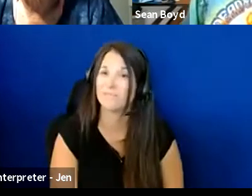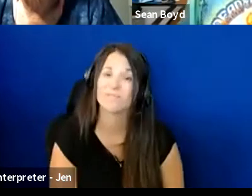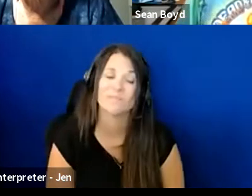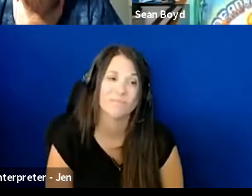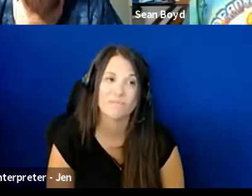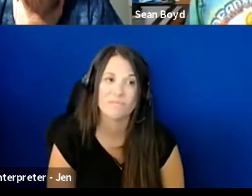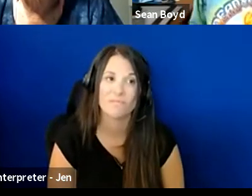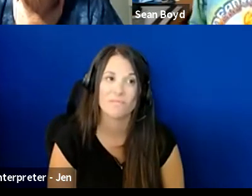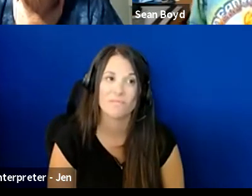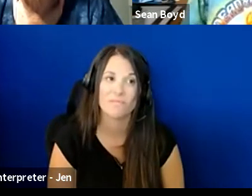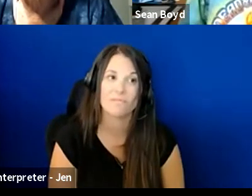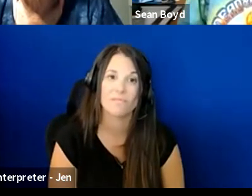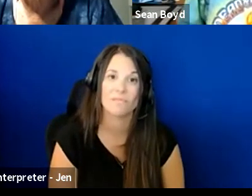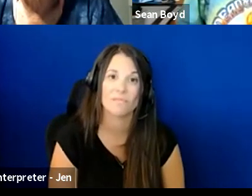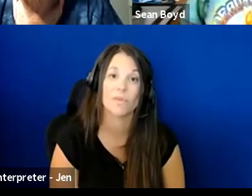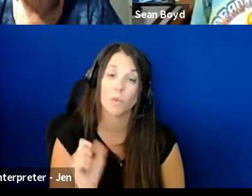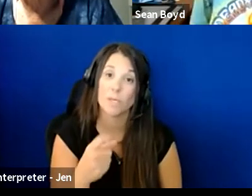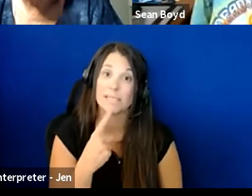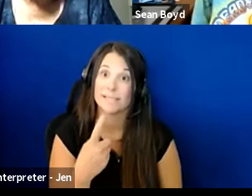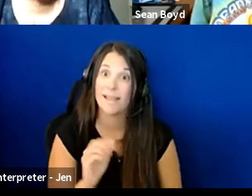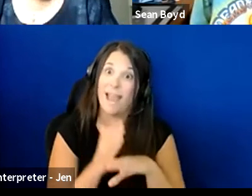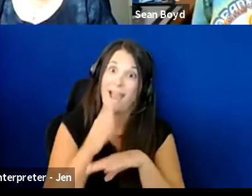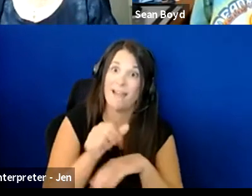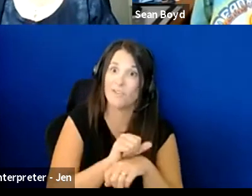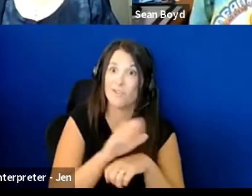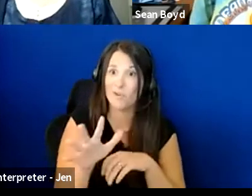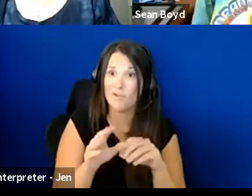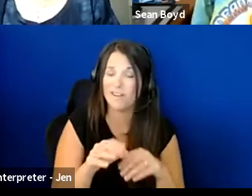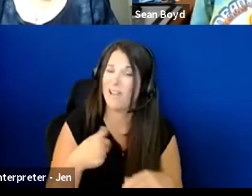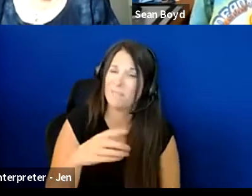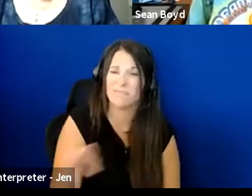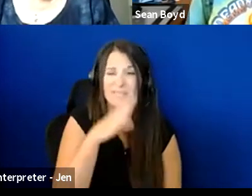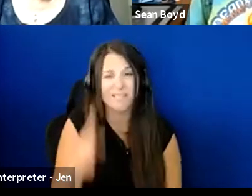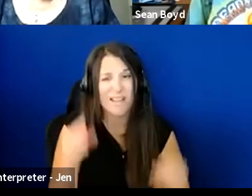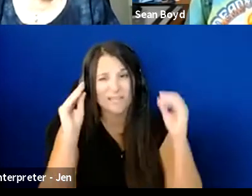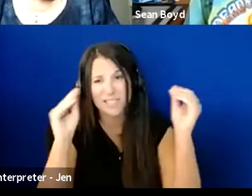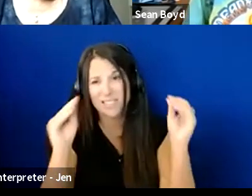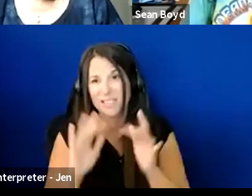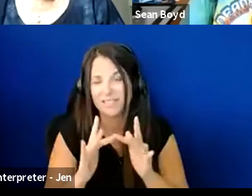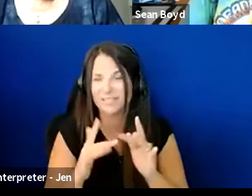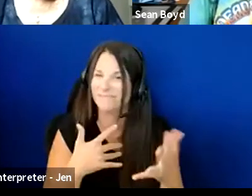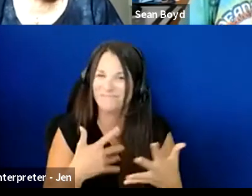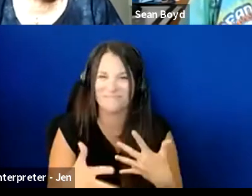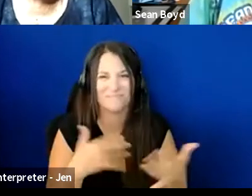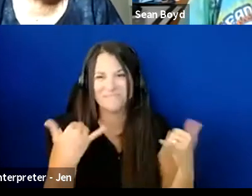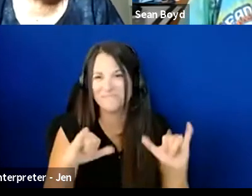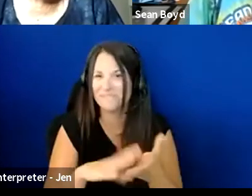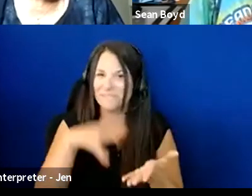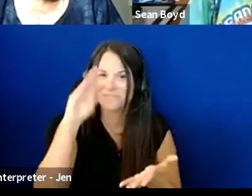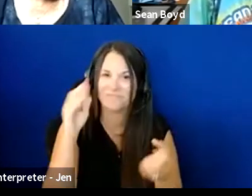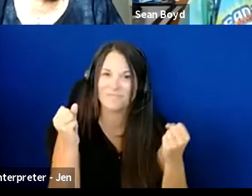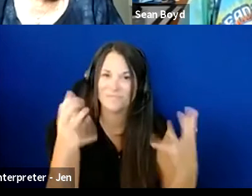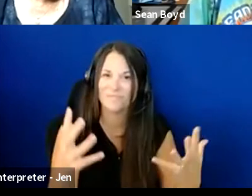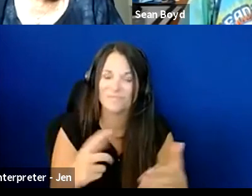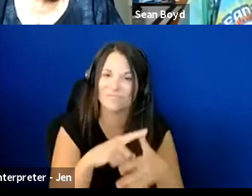Not only, you can say after COVID, I'll never teach online. Even if you never want to teach online, you're going to learn so much that you can